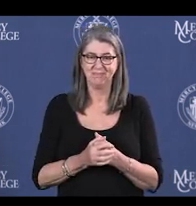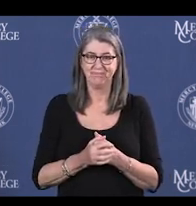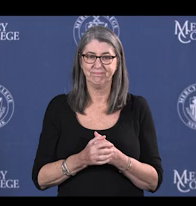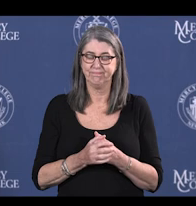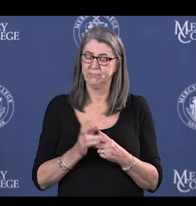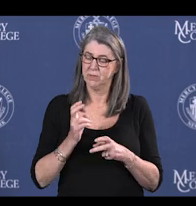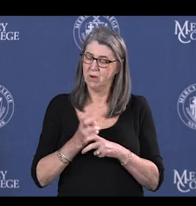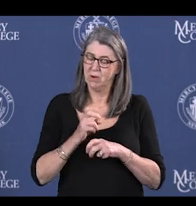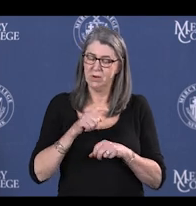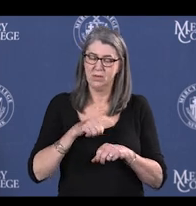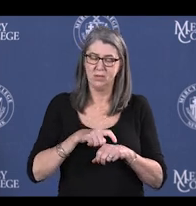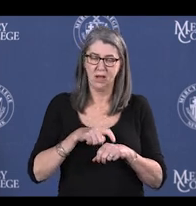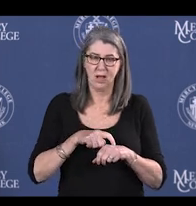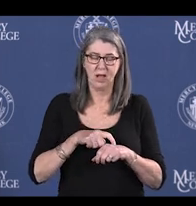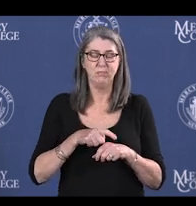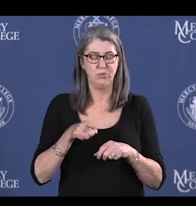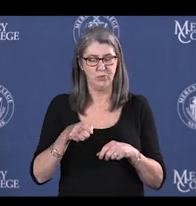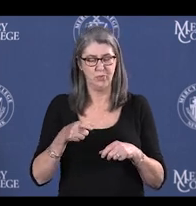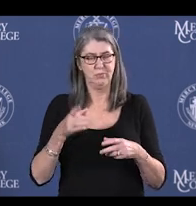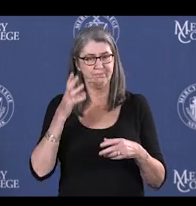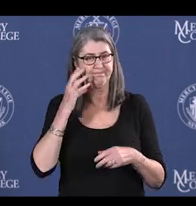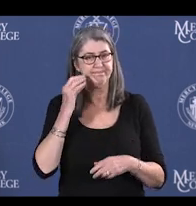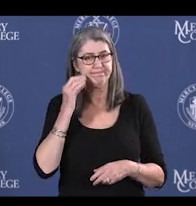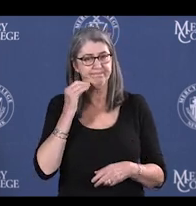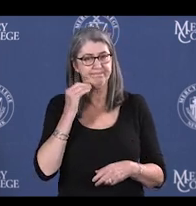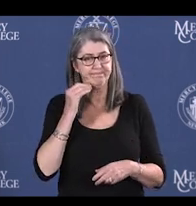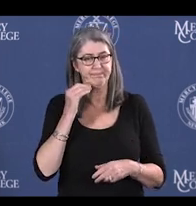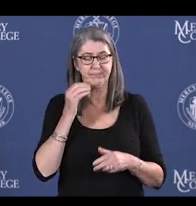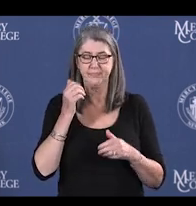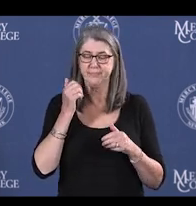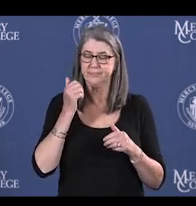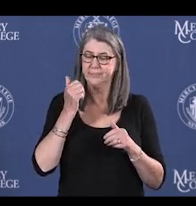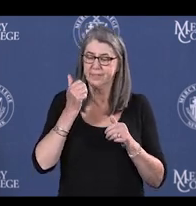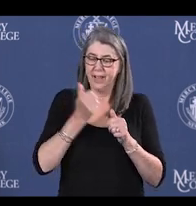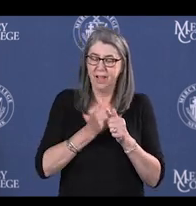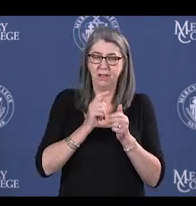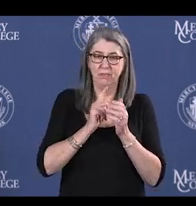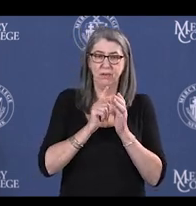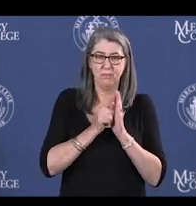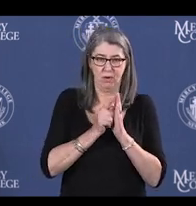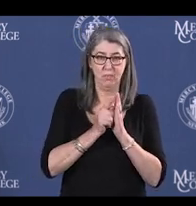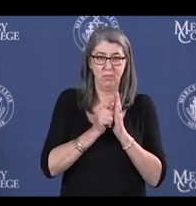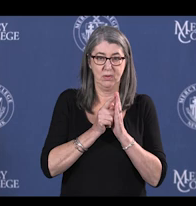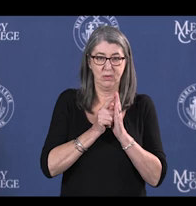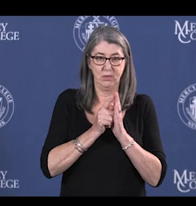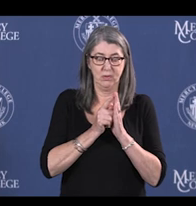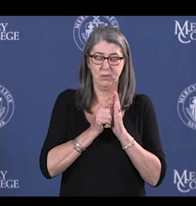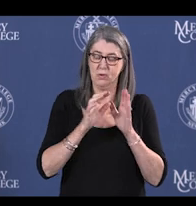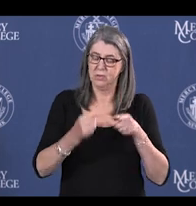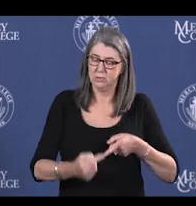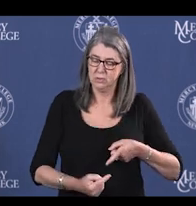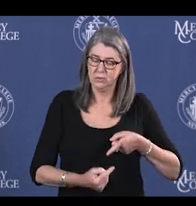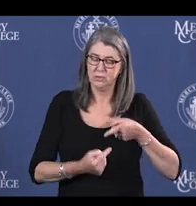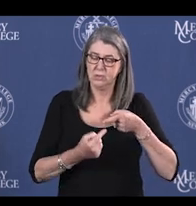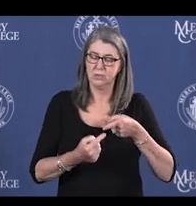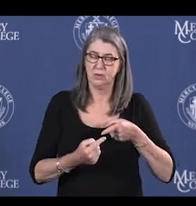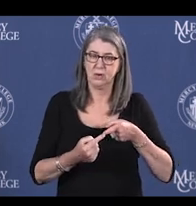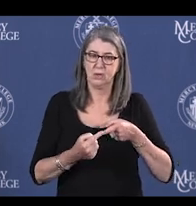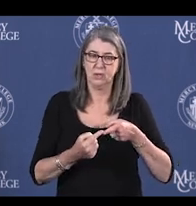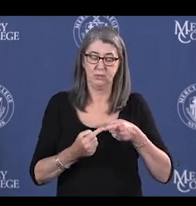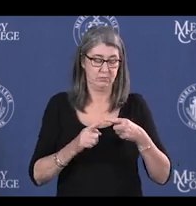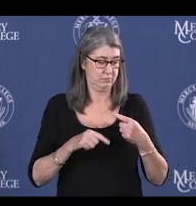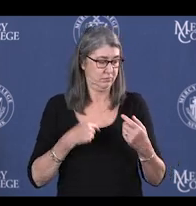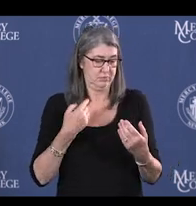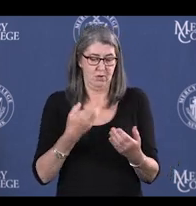Through the hard times that you had, through each and every moment, that it was a struggle for you to get to